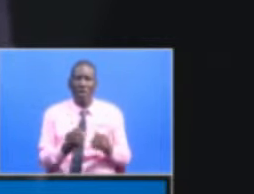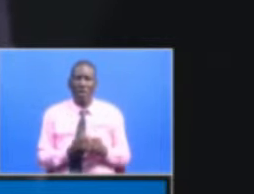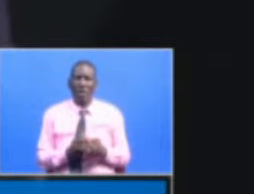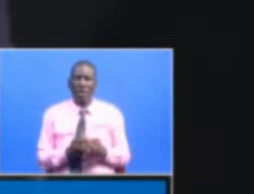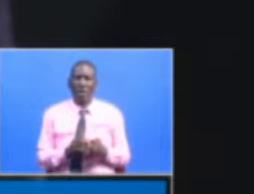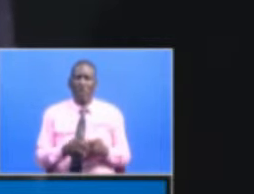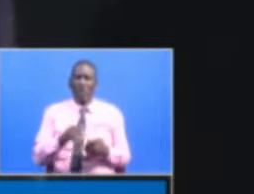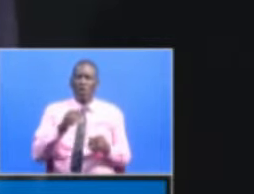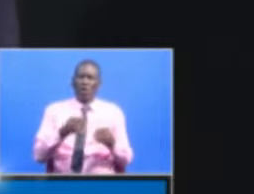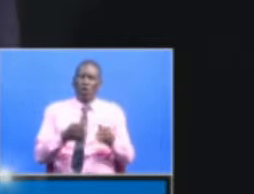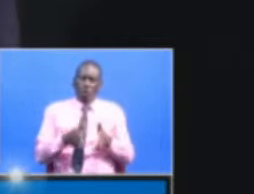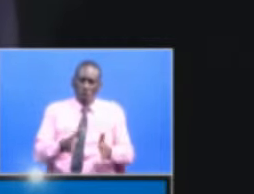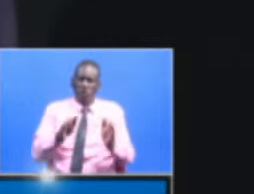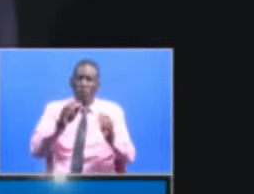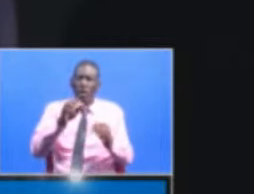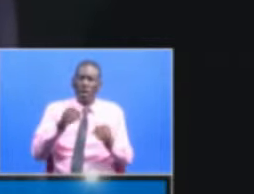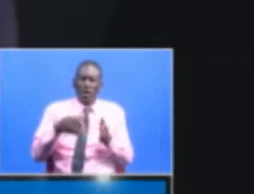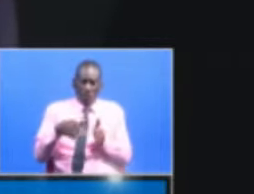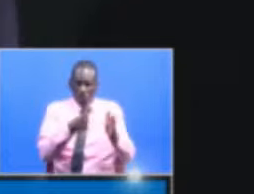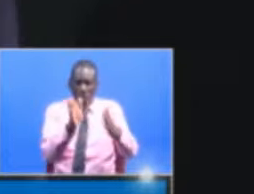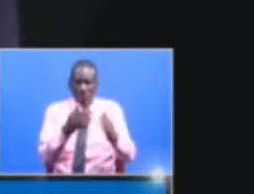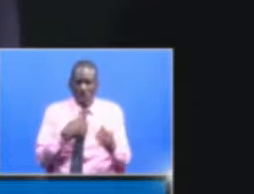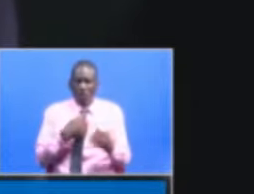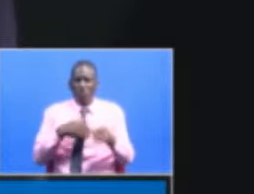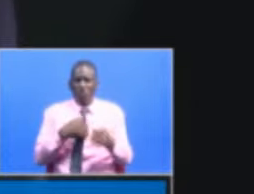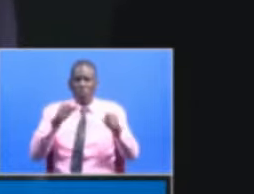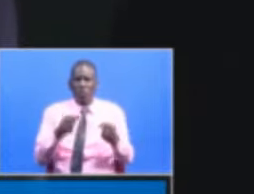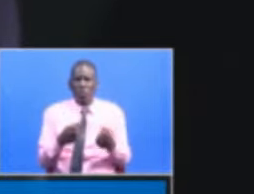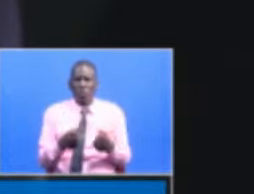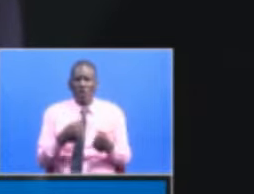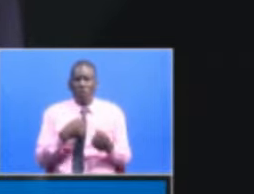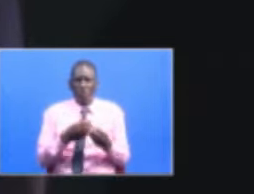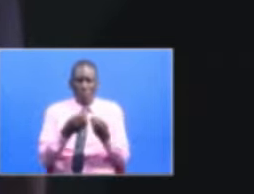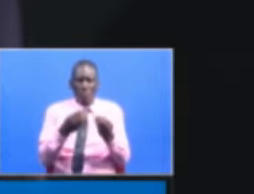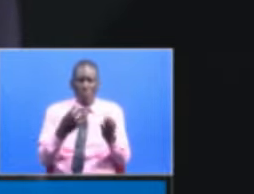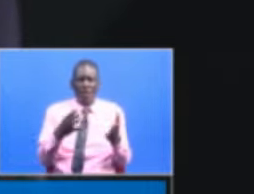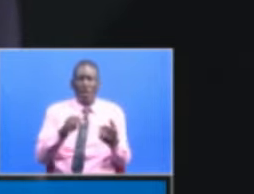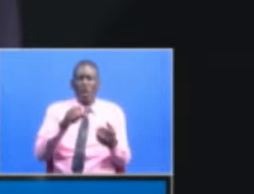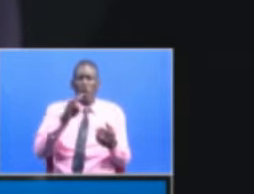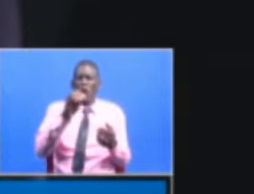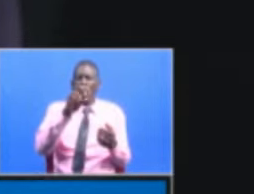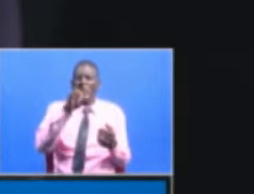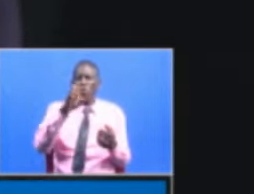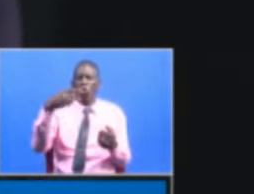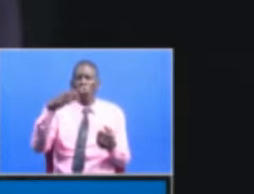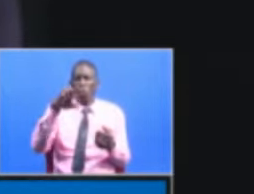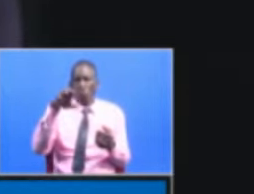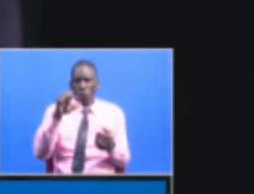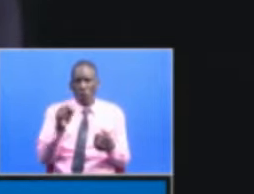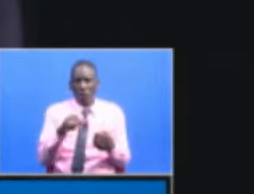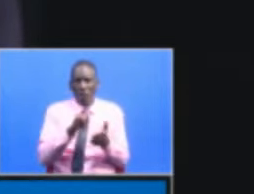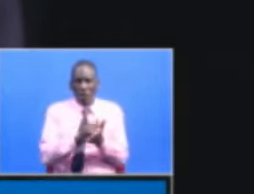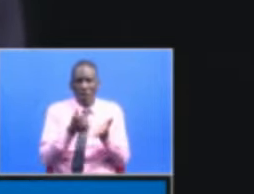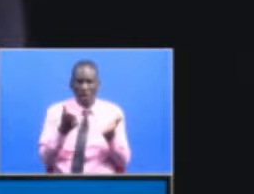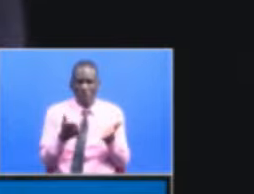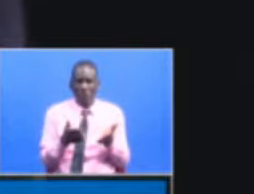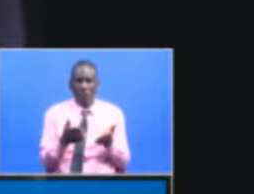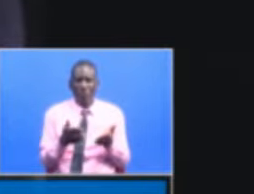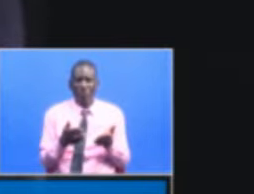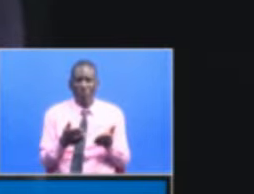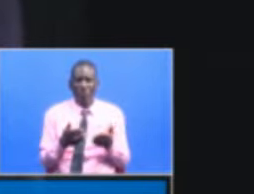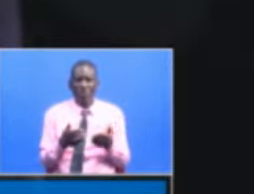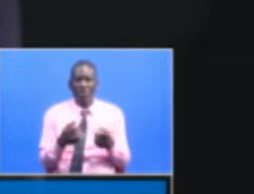Wasonyiro River has high potential, high yield boreholes. So that is now opposed to when you do